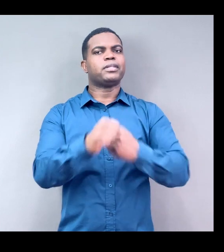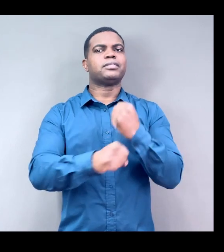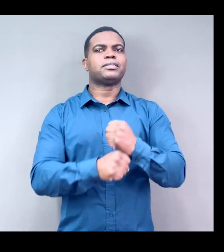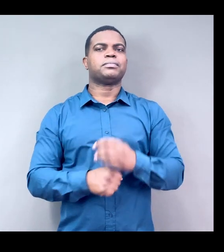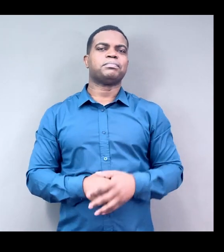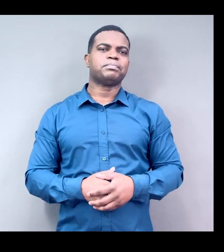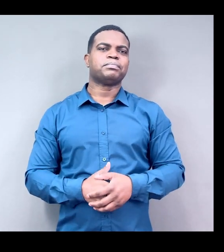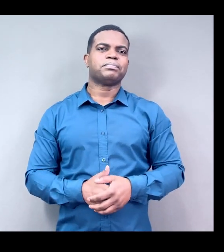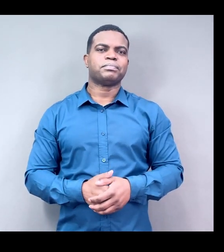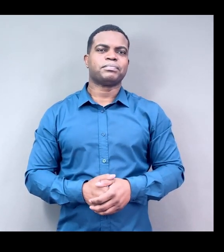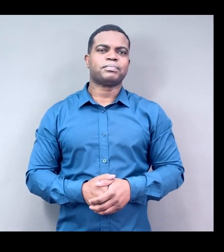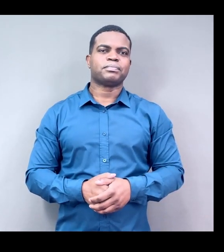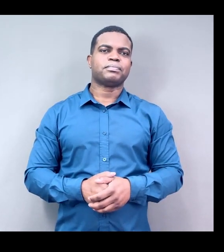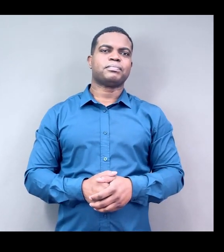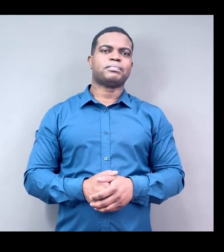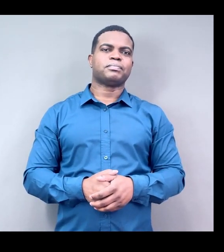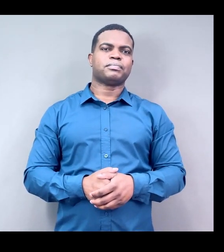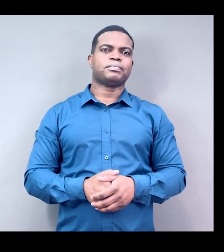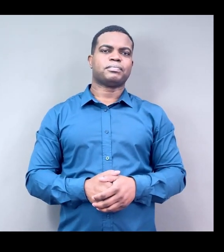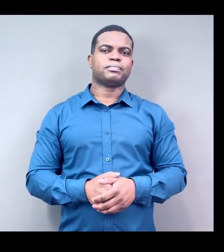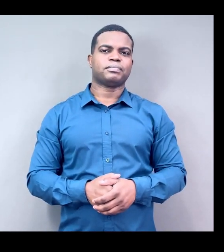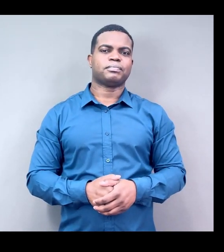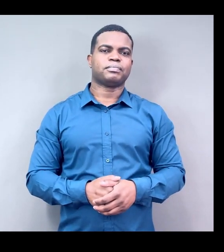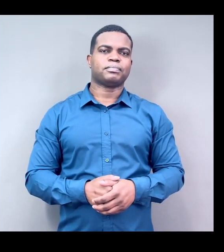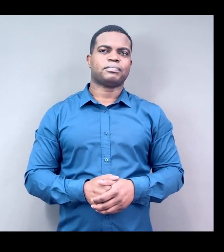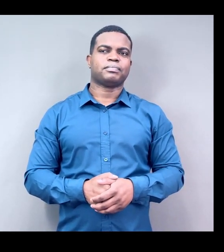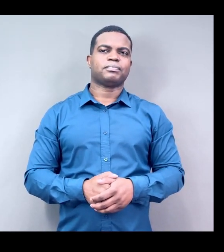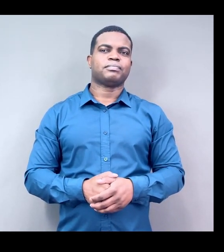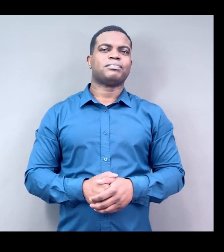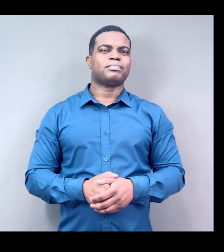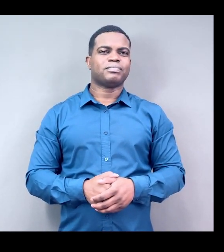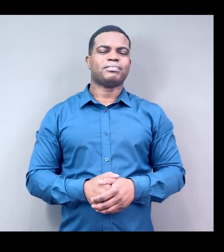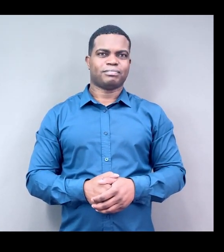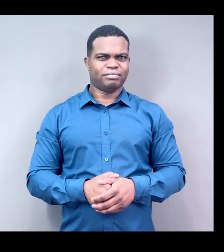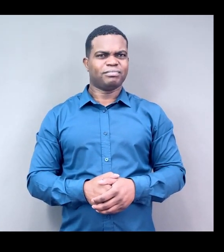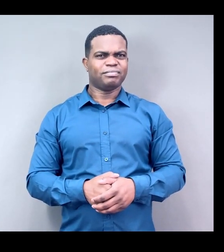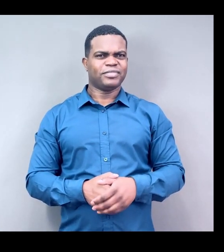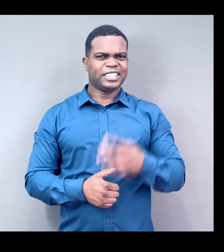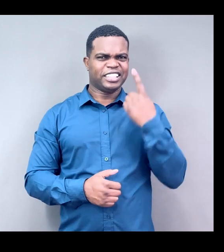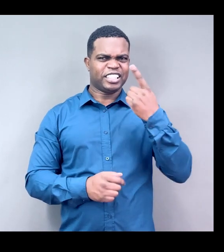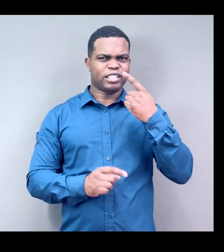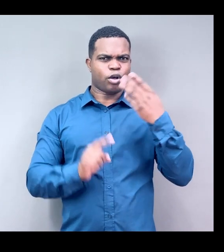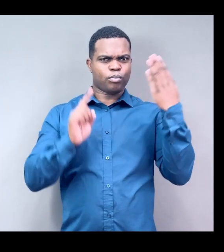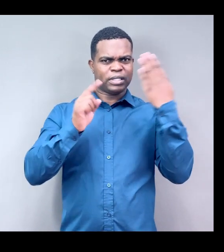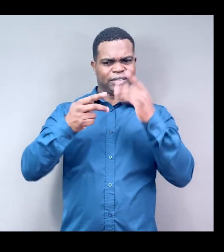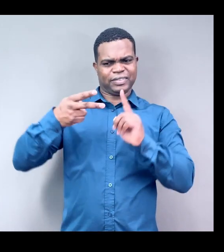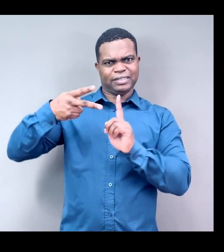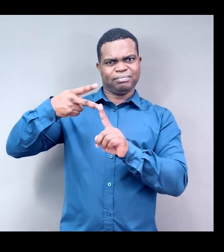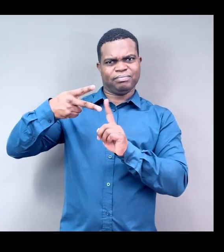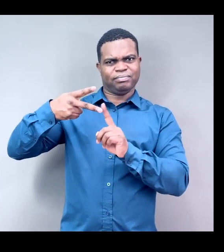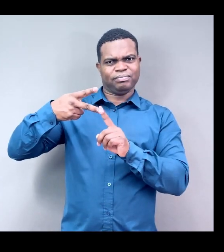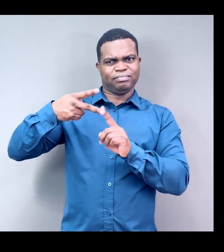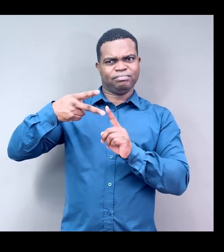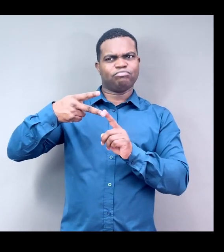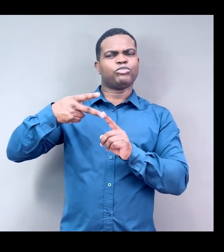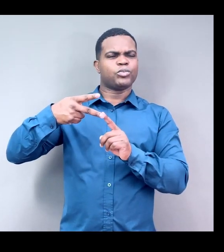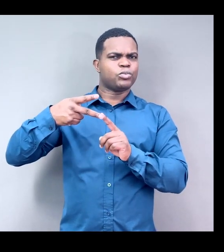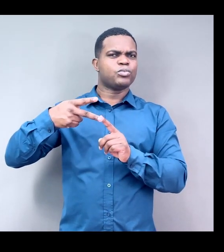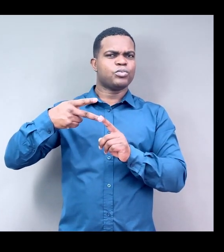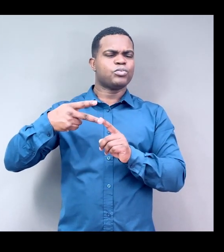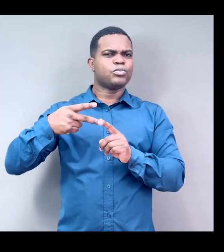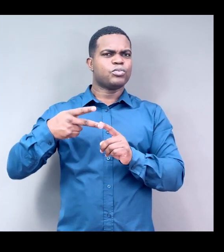skills, progressing from level 0 to 8 within 2 years. So when you look at